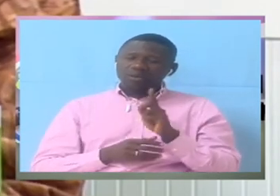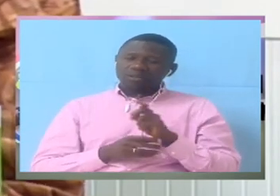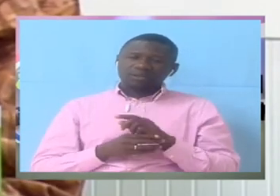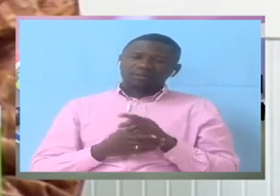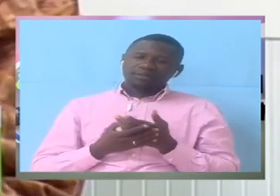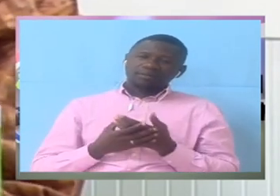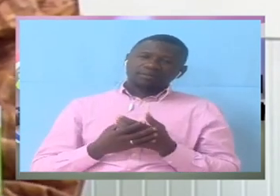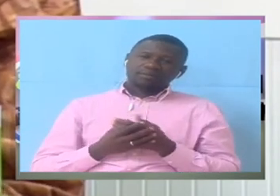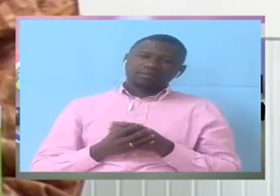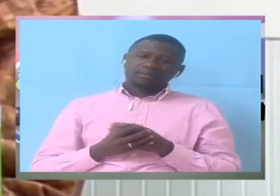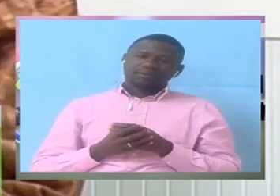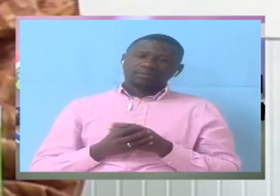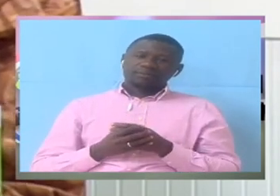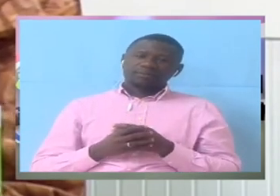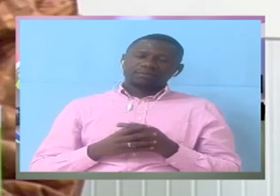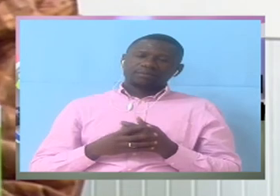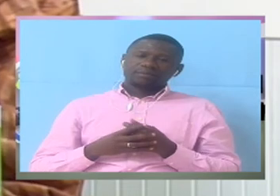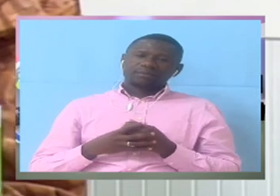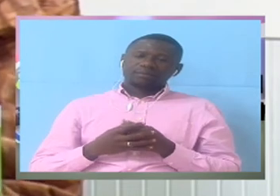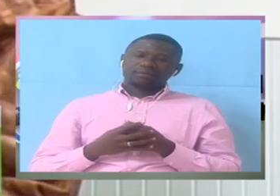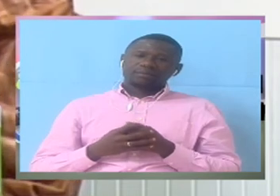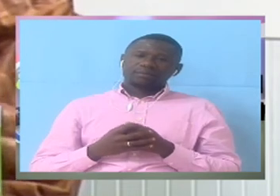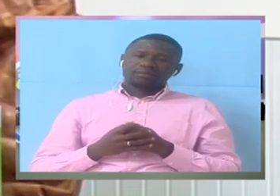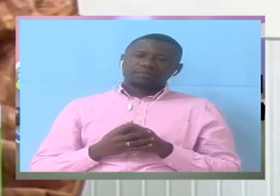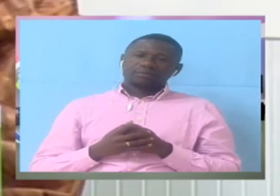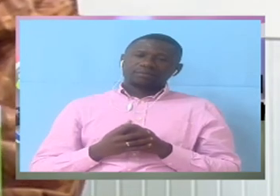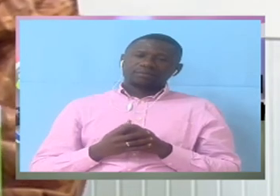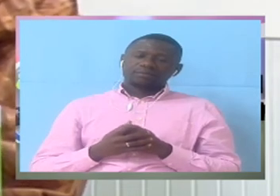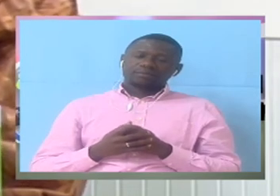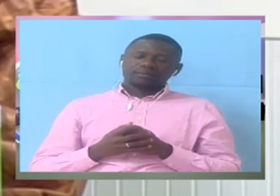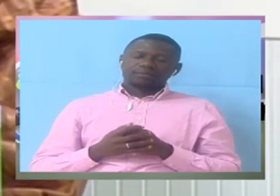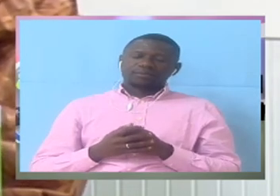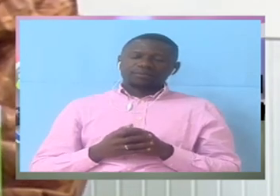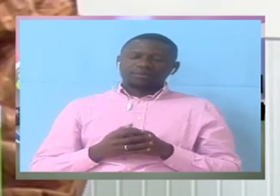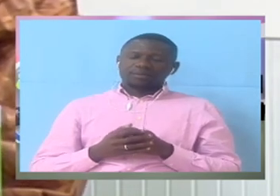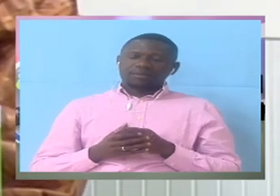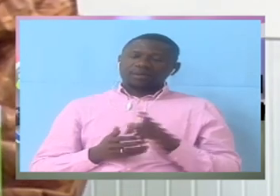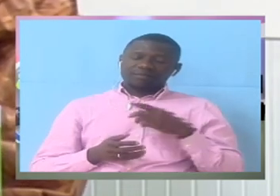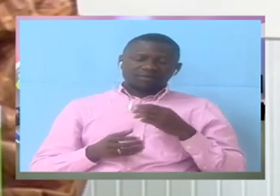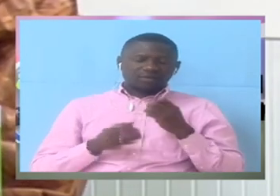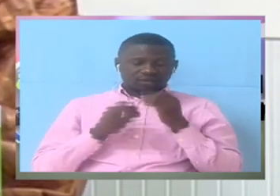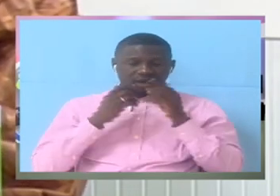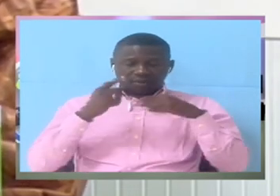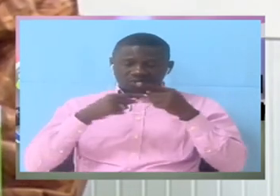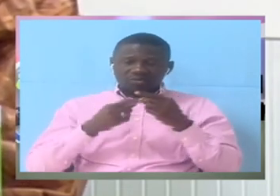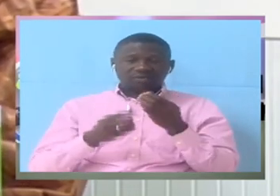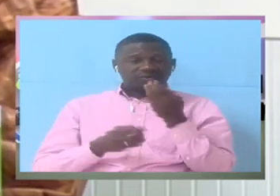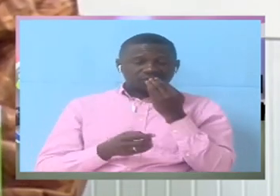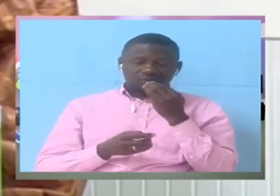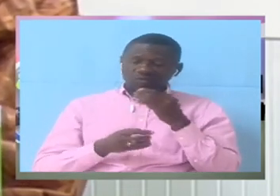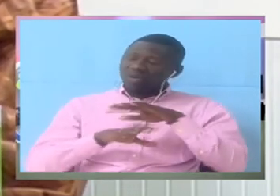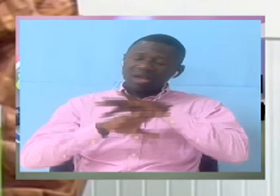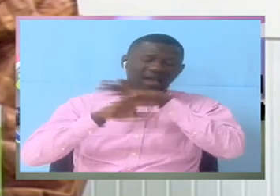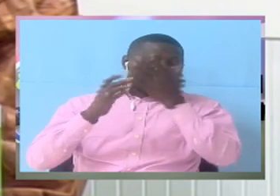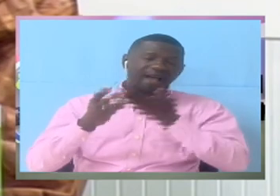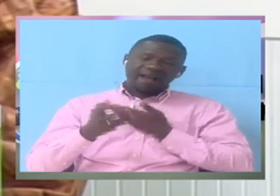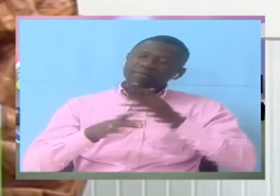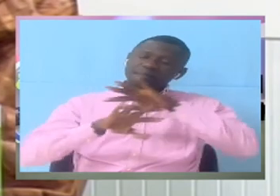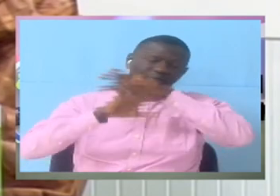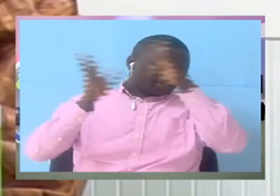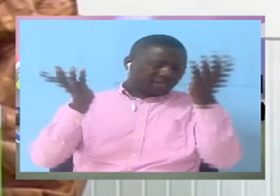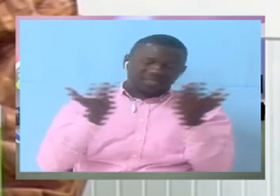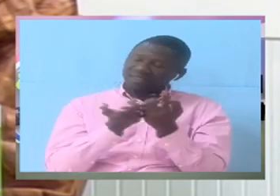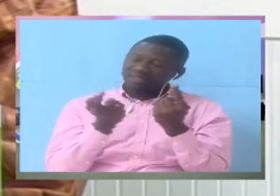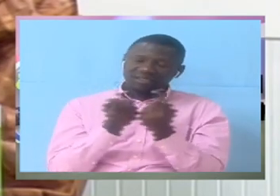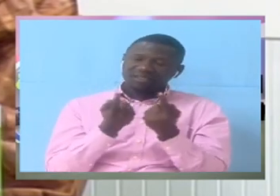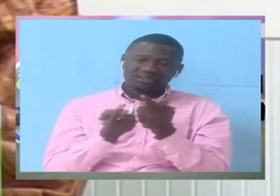Nico Domoro Nini Fengol Jamal, I see a jiradal. Well, it's in terms of food, you have a lot of things, food and